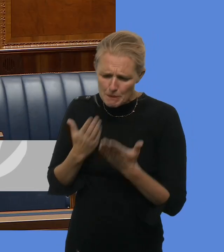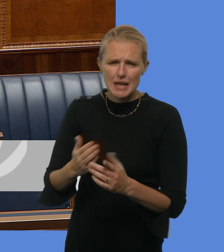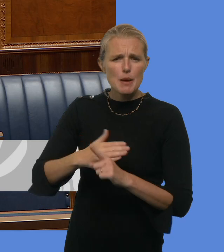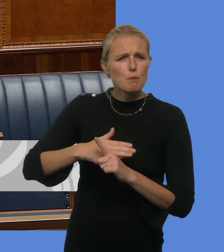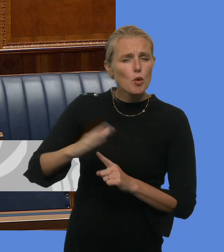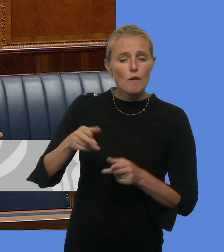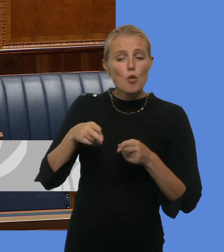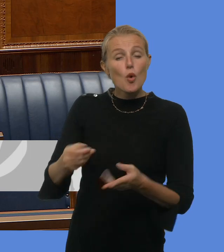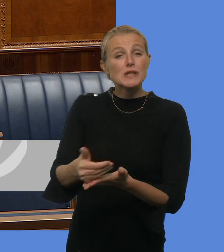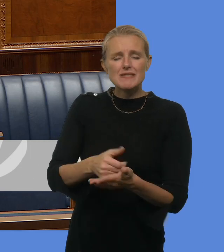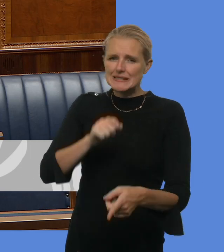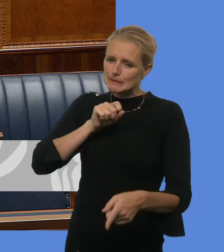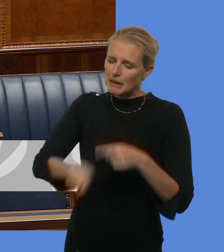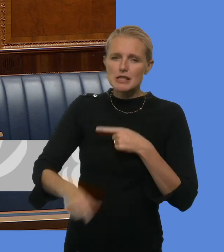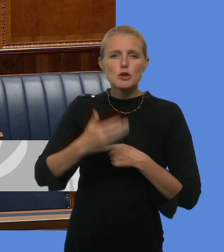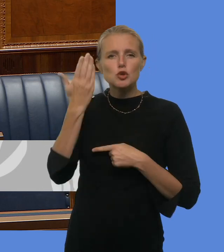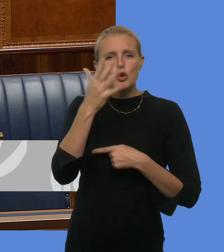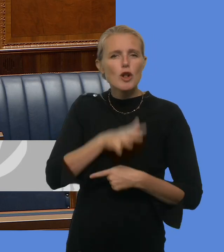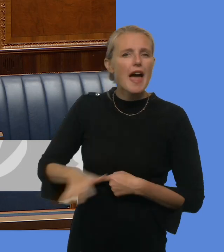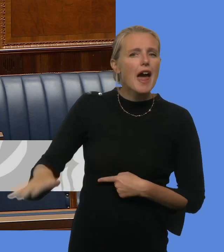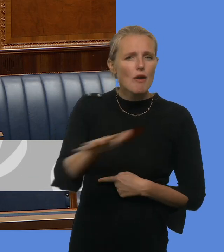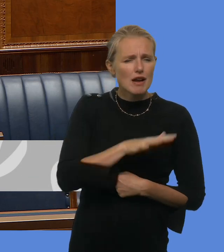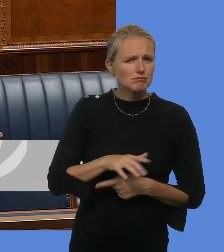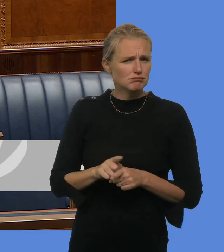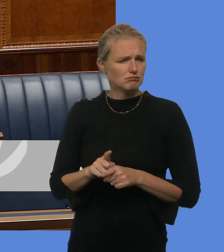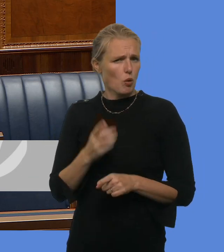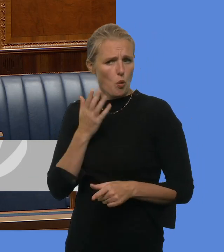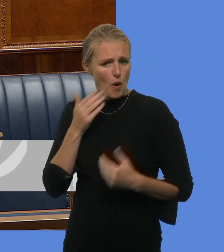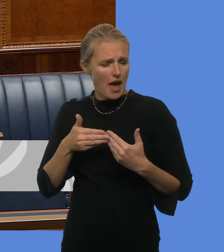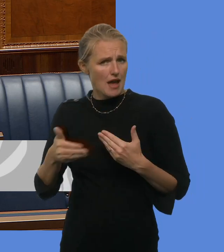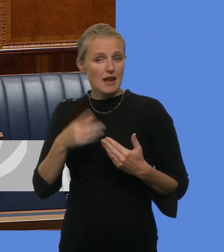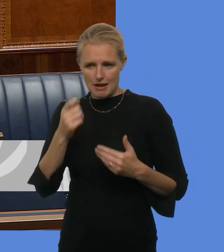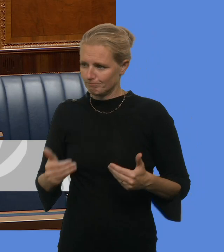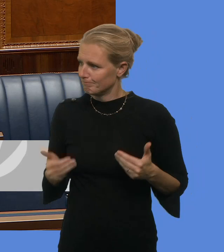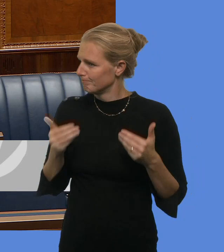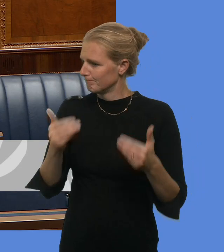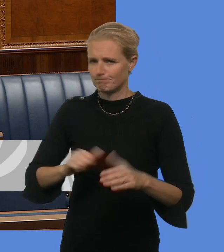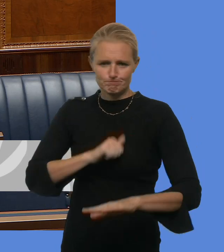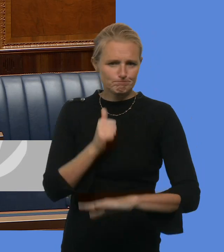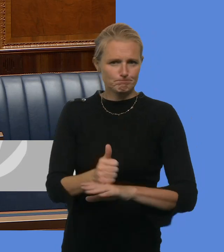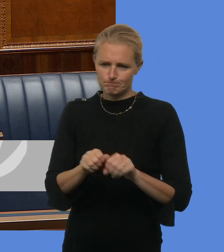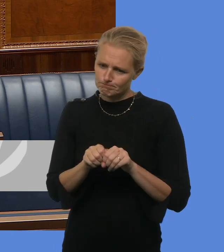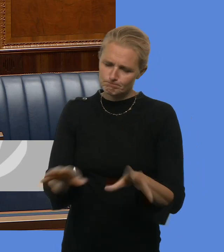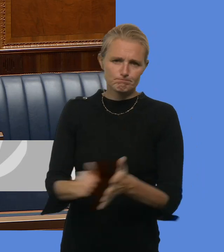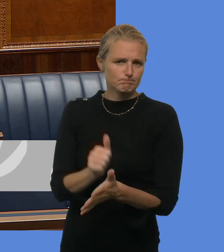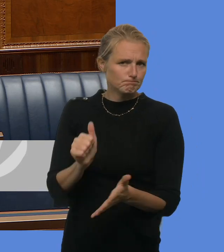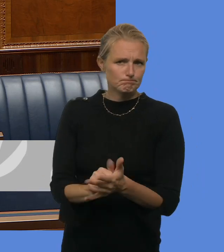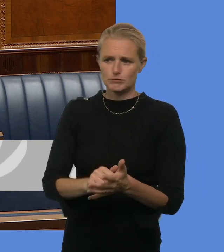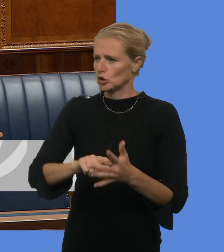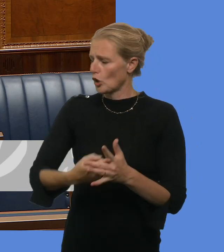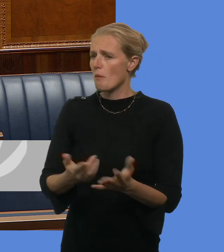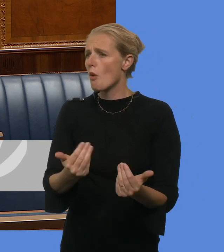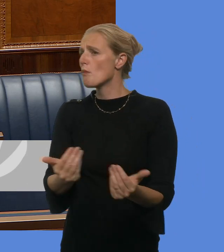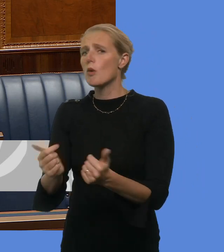our schools, and also just to provide a wee bit more in terms of time frame on when you think you can move forward, and will you commit to increasing the amount of 20 mile an